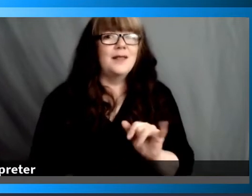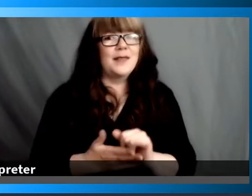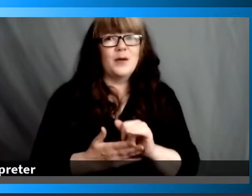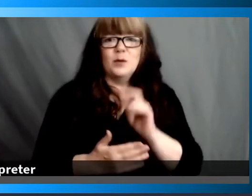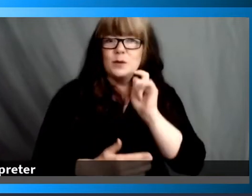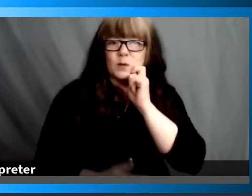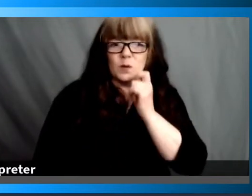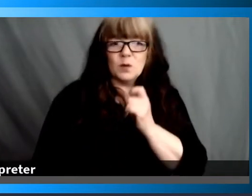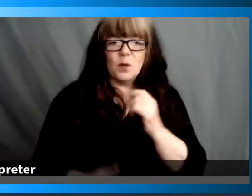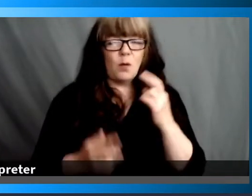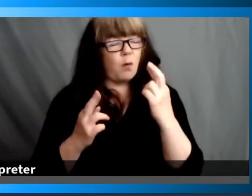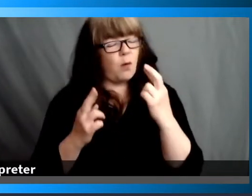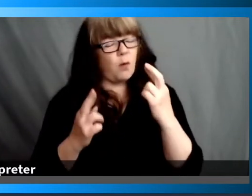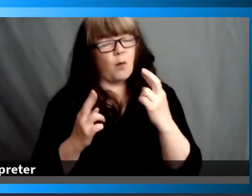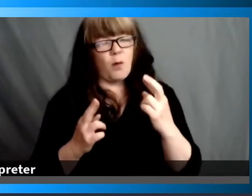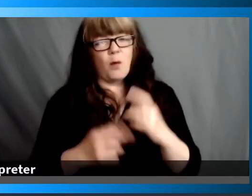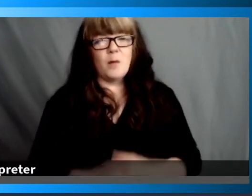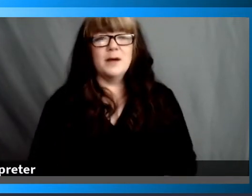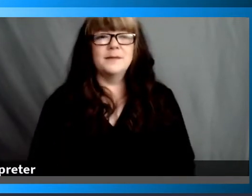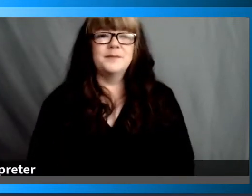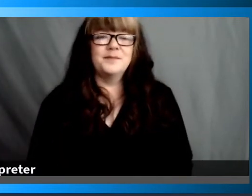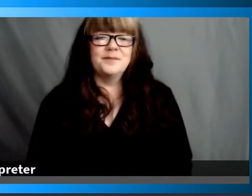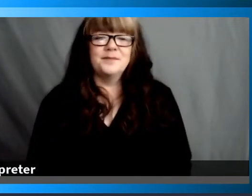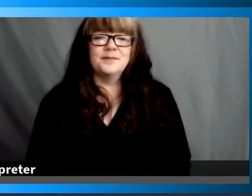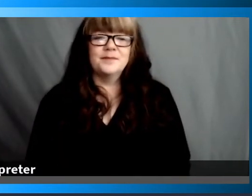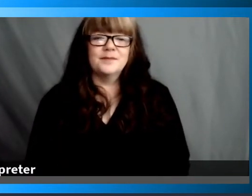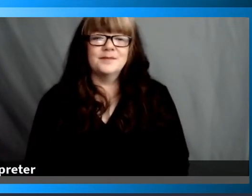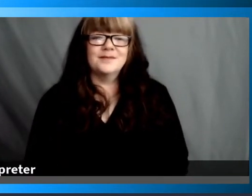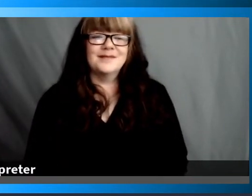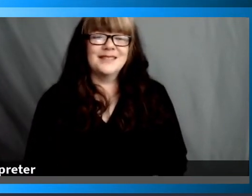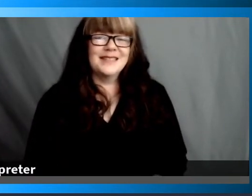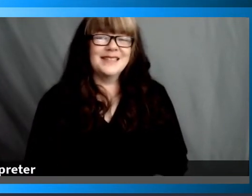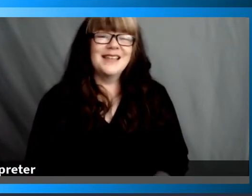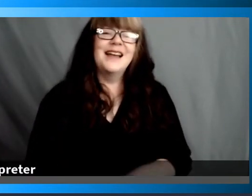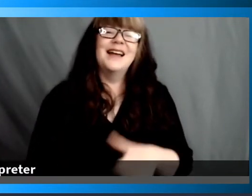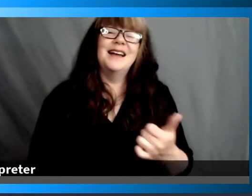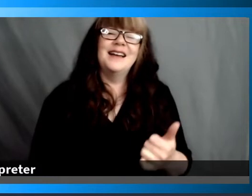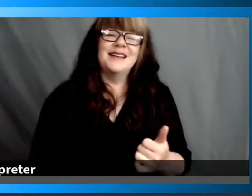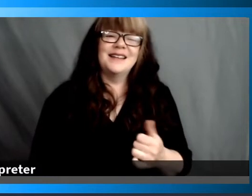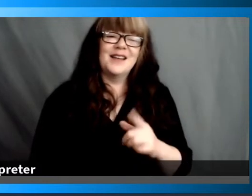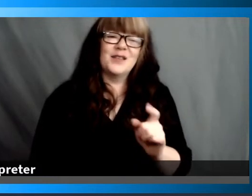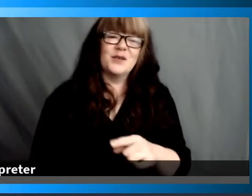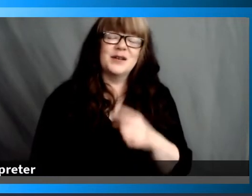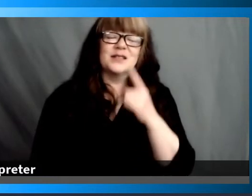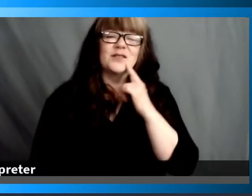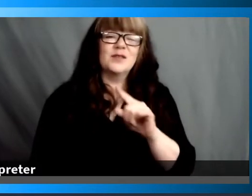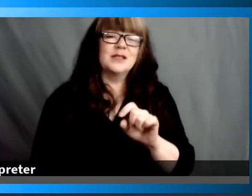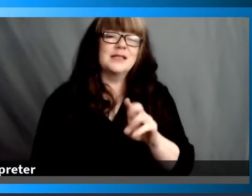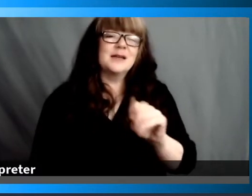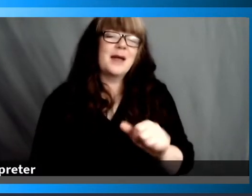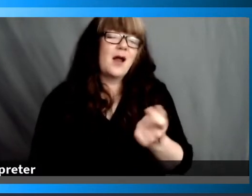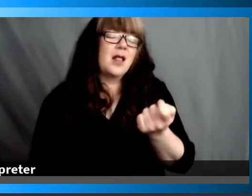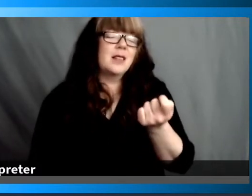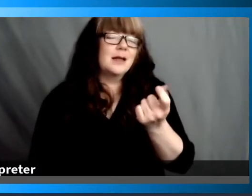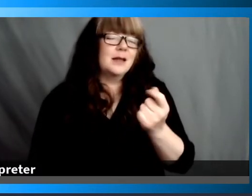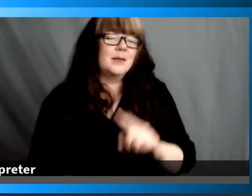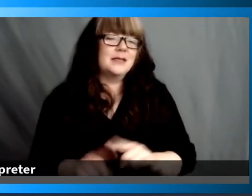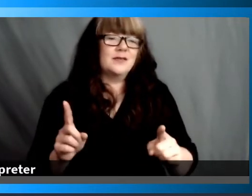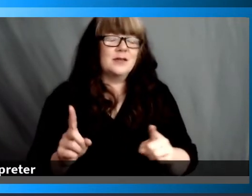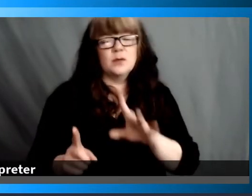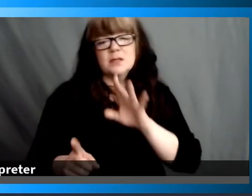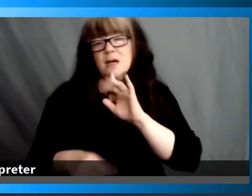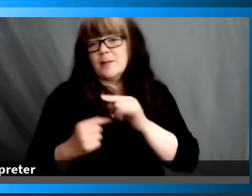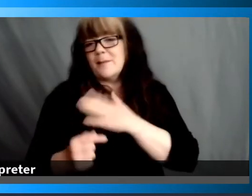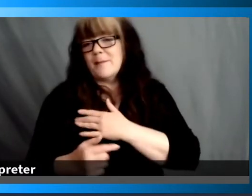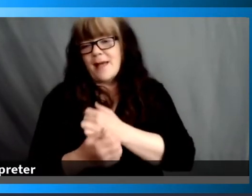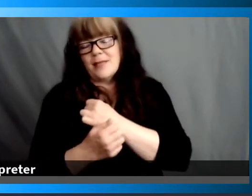eternal. All right. Similar question for Tamara. Just a little different because we've already talked about my love for Rosita